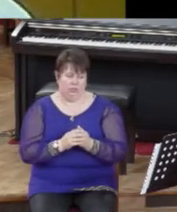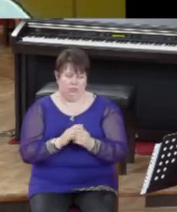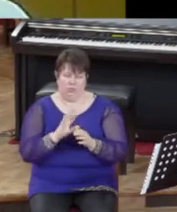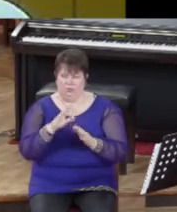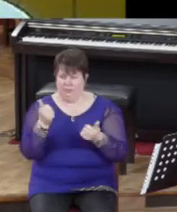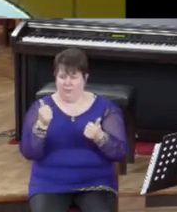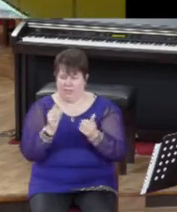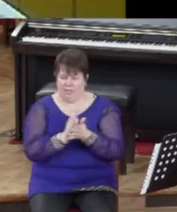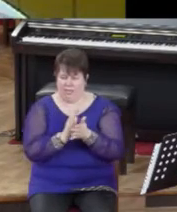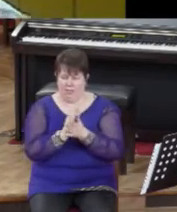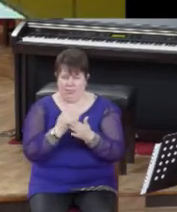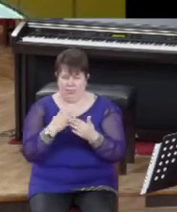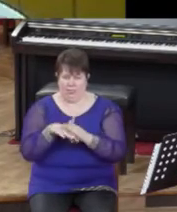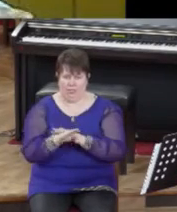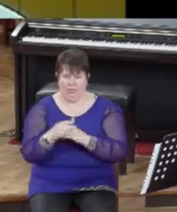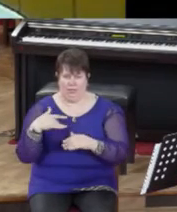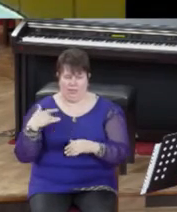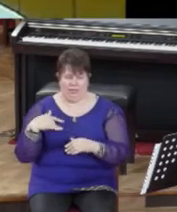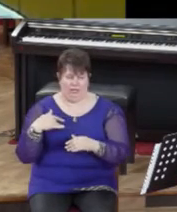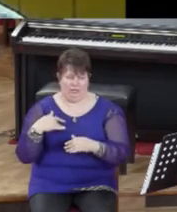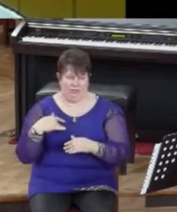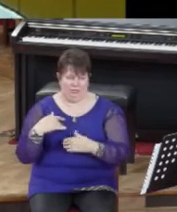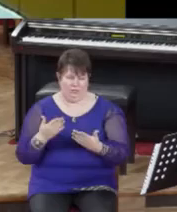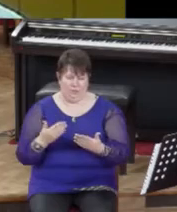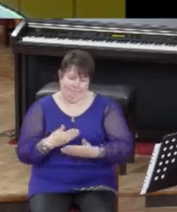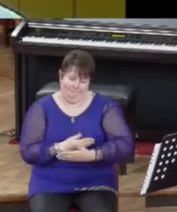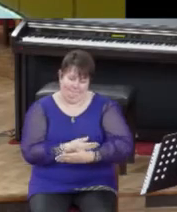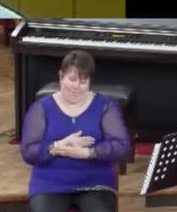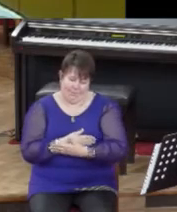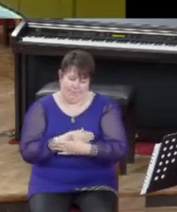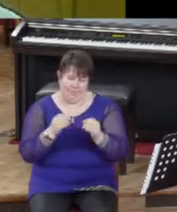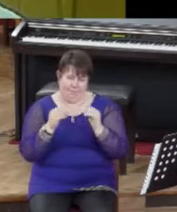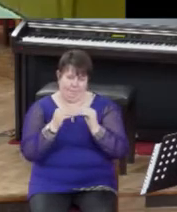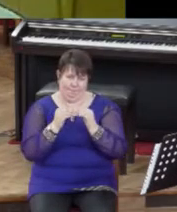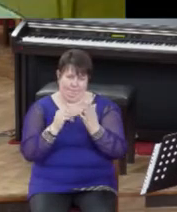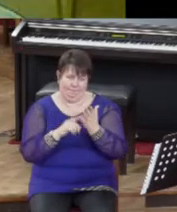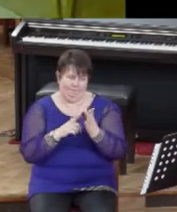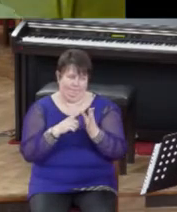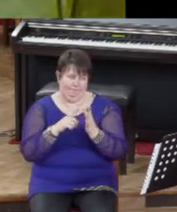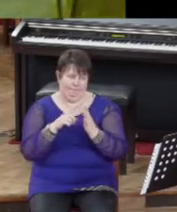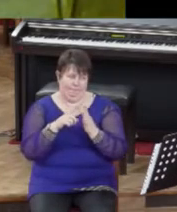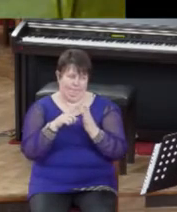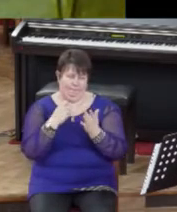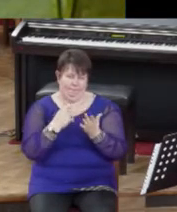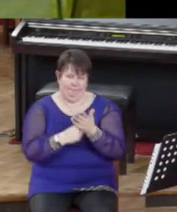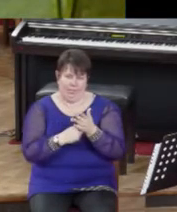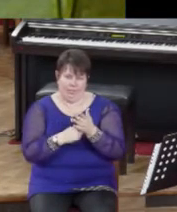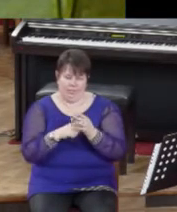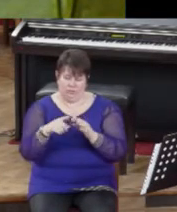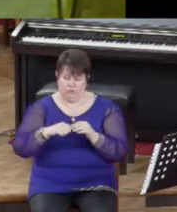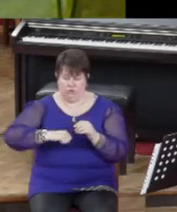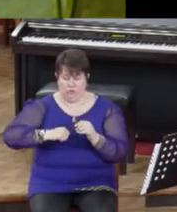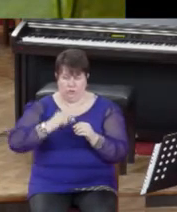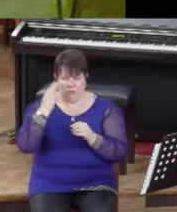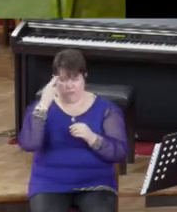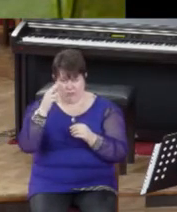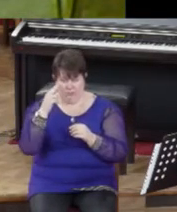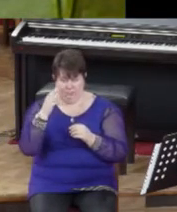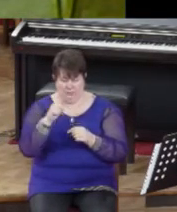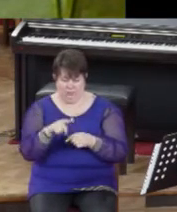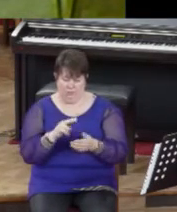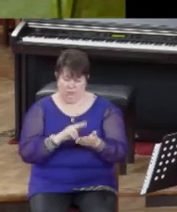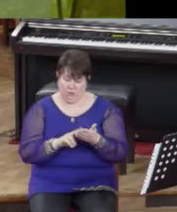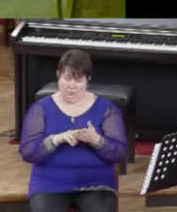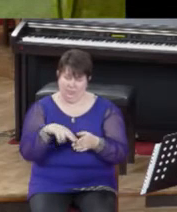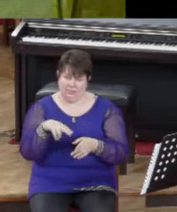in her life. And then wee baby Blair. Well, Blair is also a Scottish name. It's usually a surname.